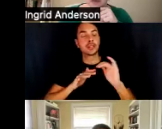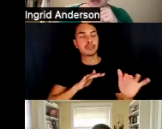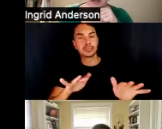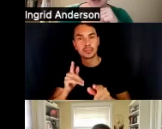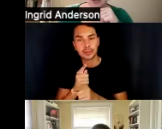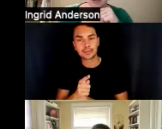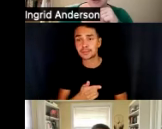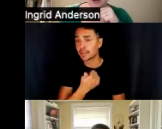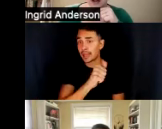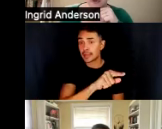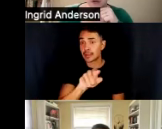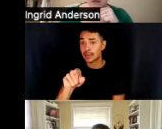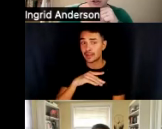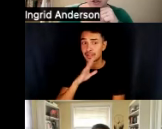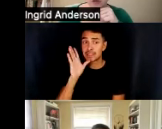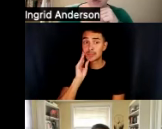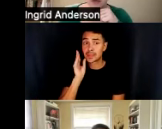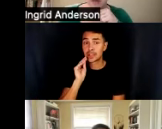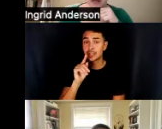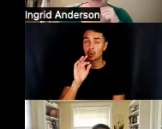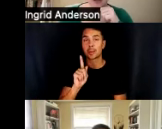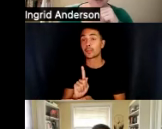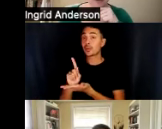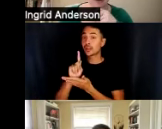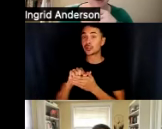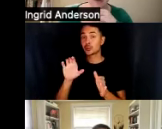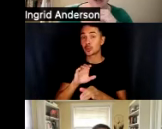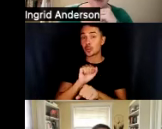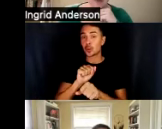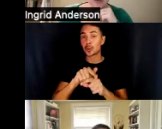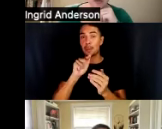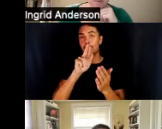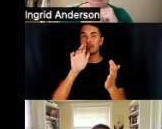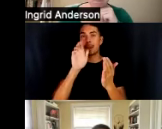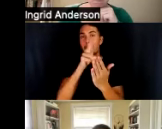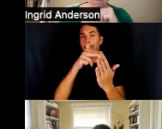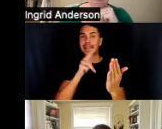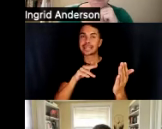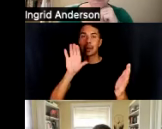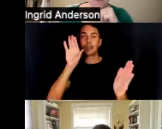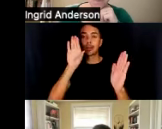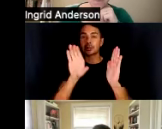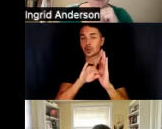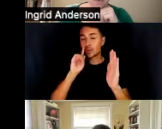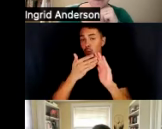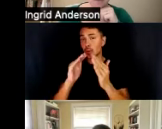Has anybody else had to do this work or had the privilege to do this work to paint a picture for your community members?